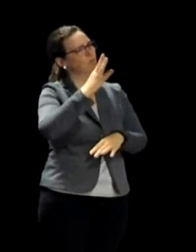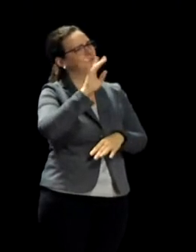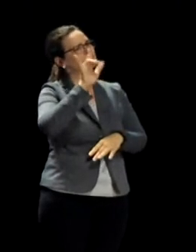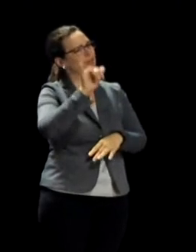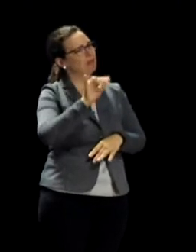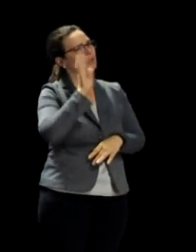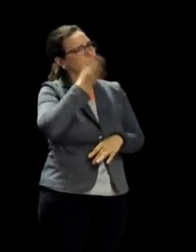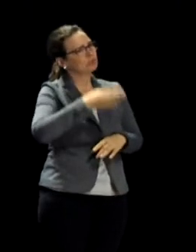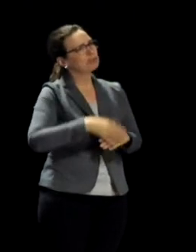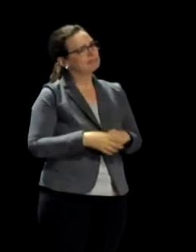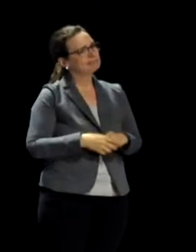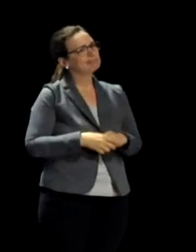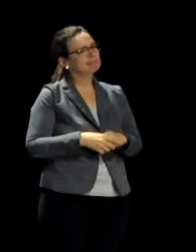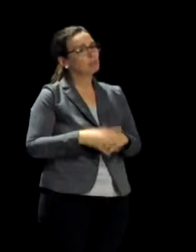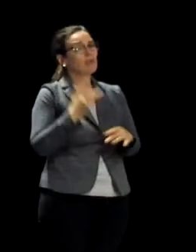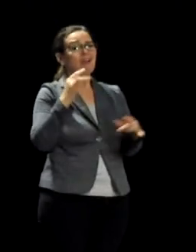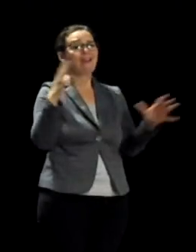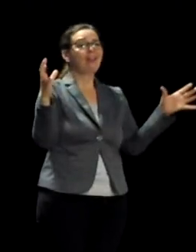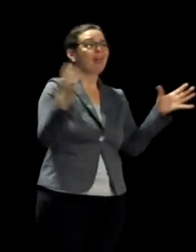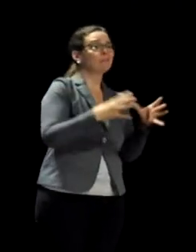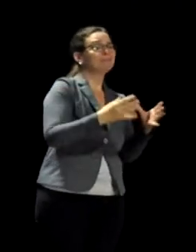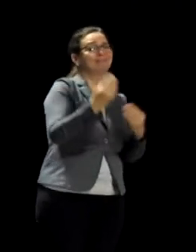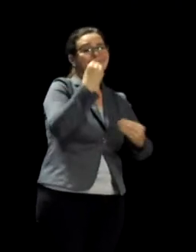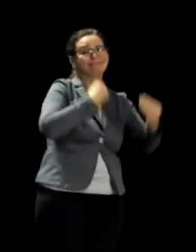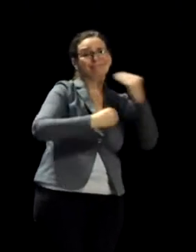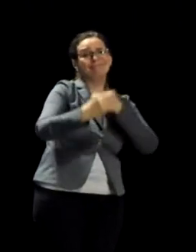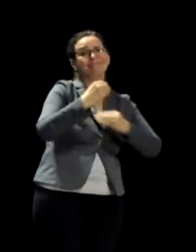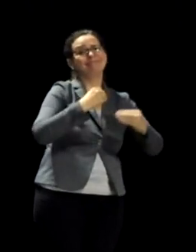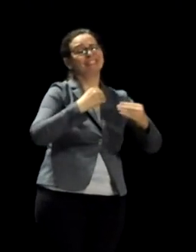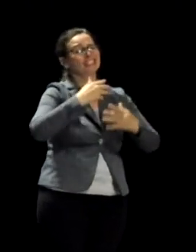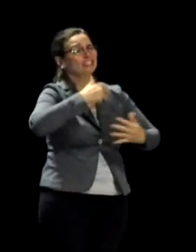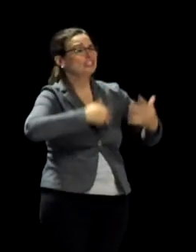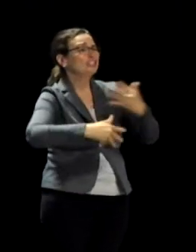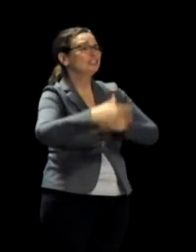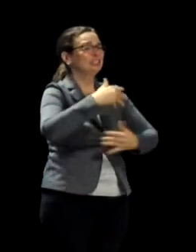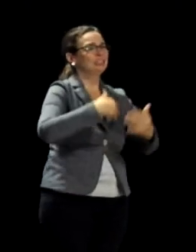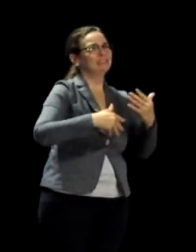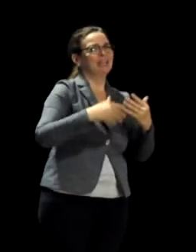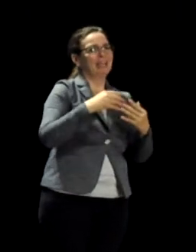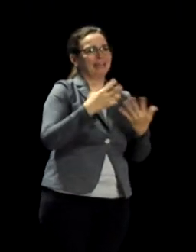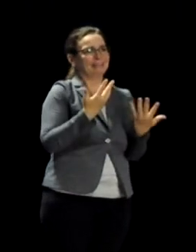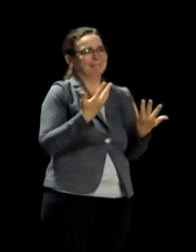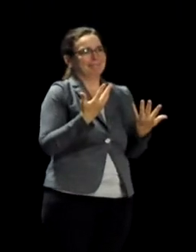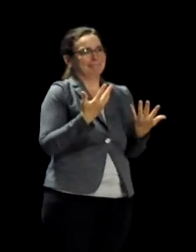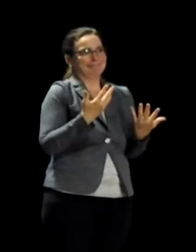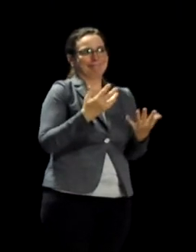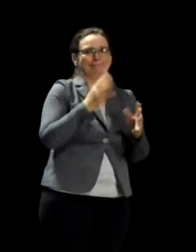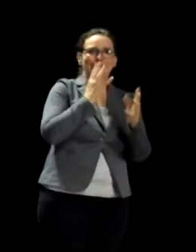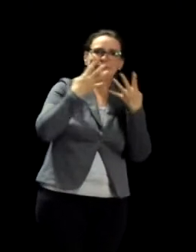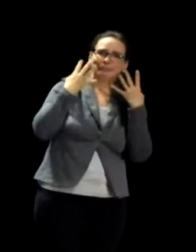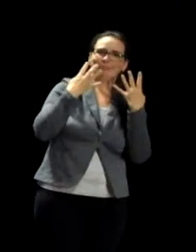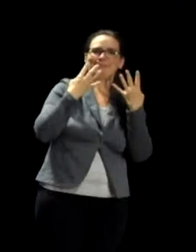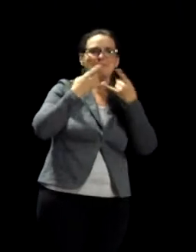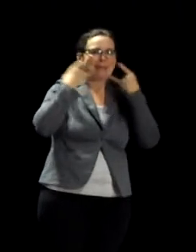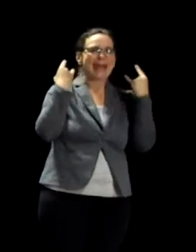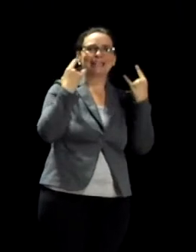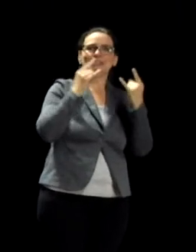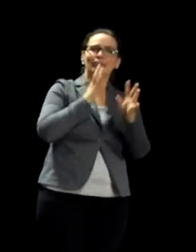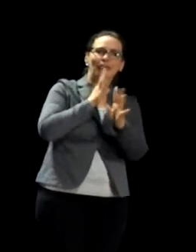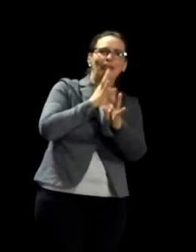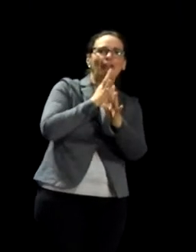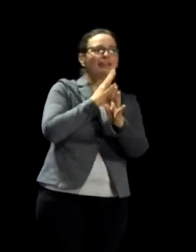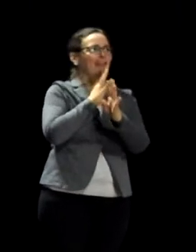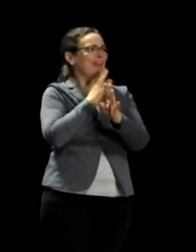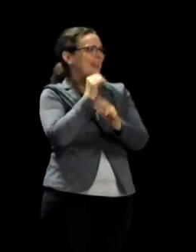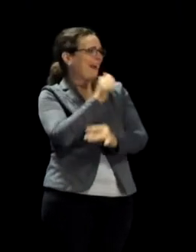People are getting together and having a good time. That's one thing. If you're going to be in each other's faces, like, you got to wear a mask, even if you know them. You don't